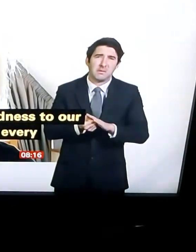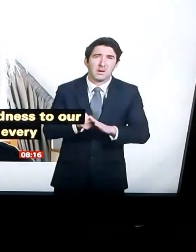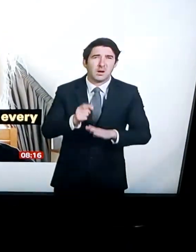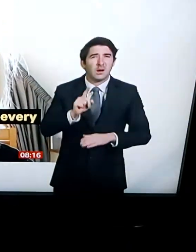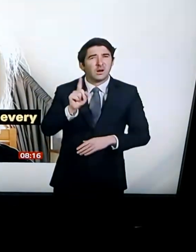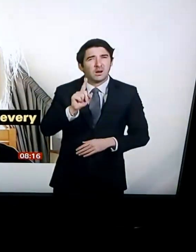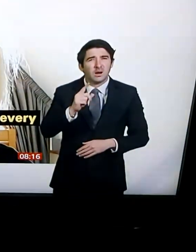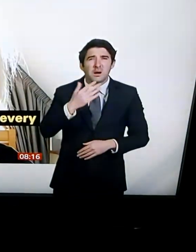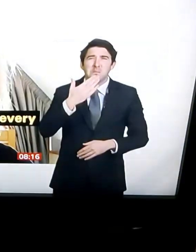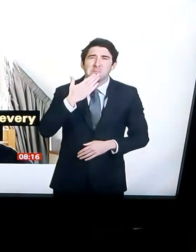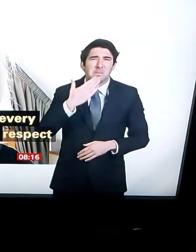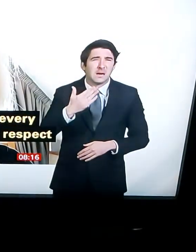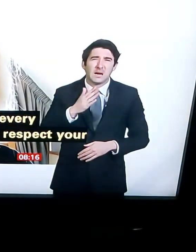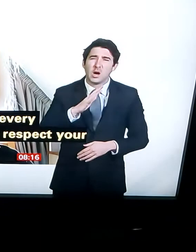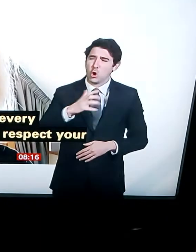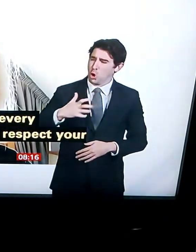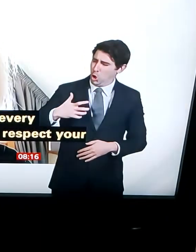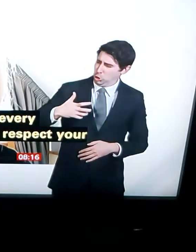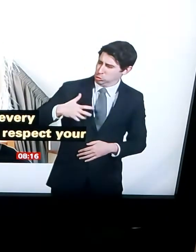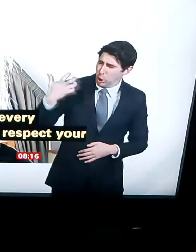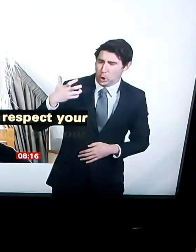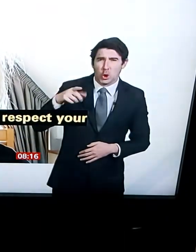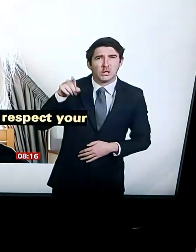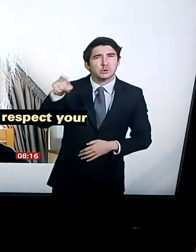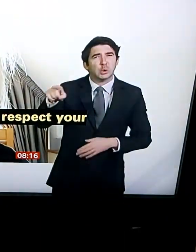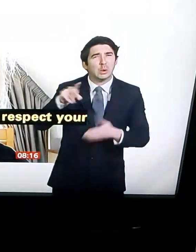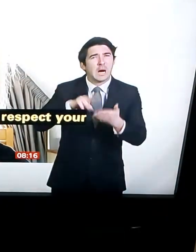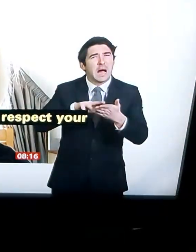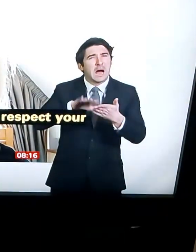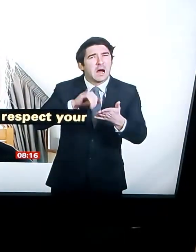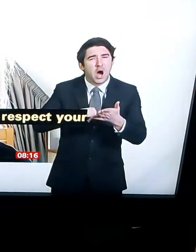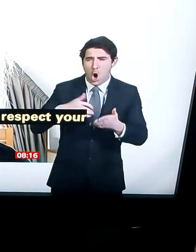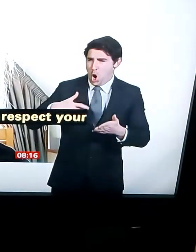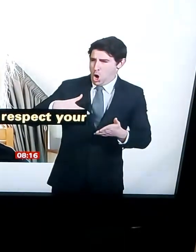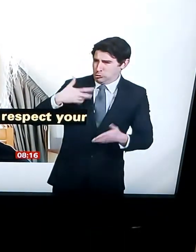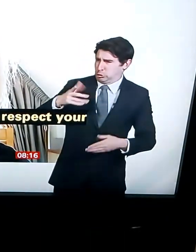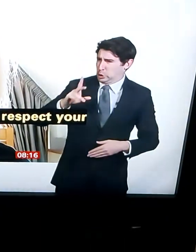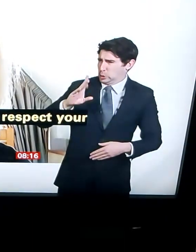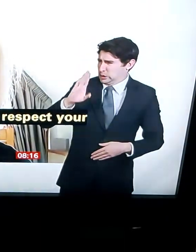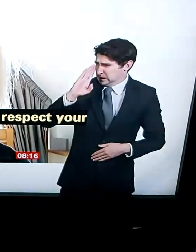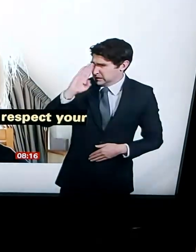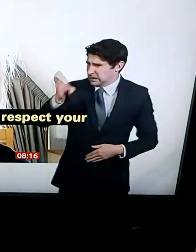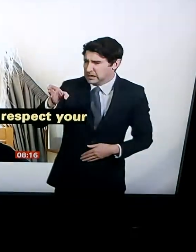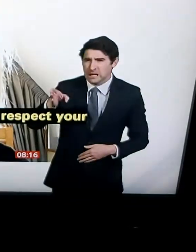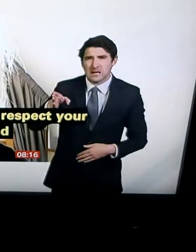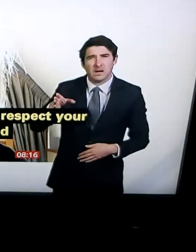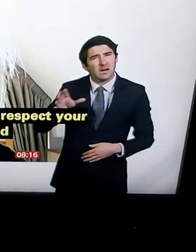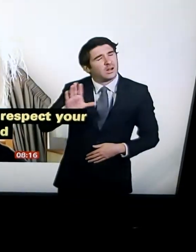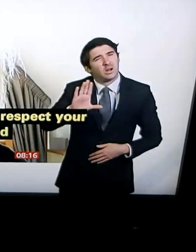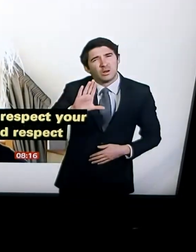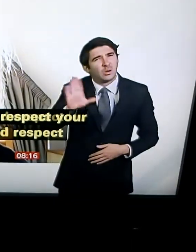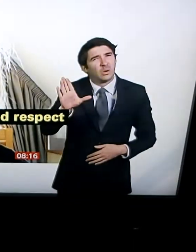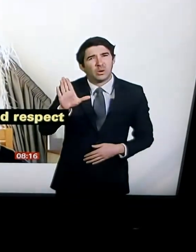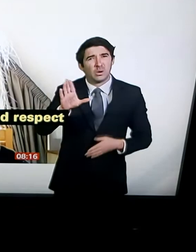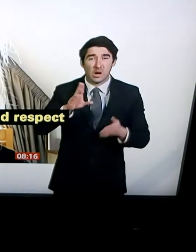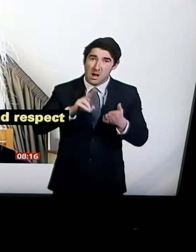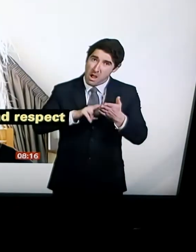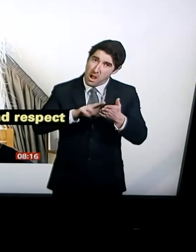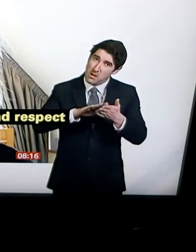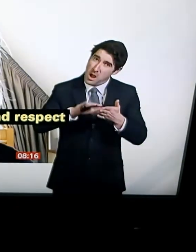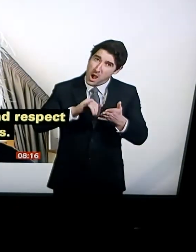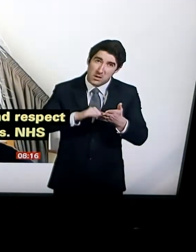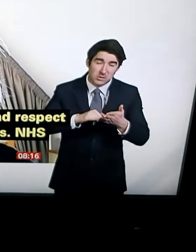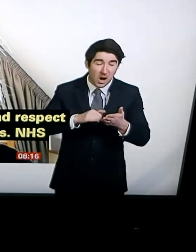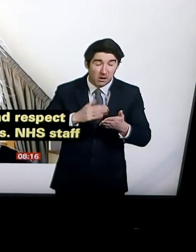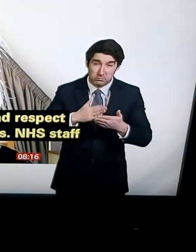respect your profession, to protect and respect my profession and others. NHS staff are really working hard,